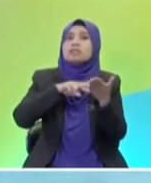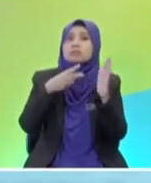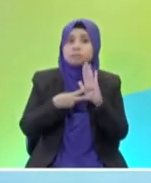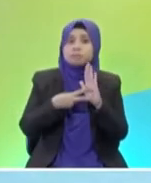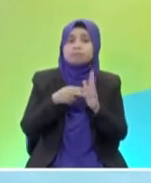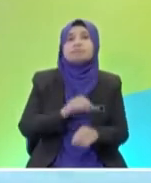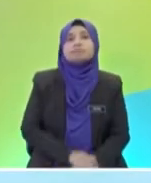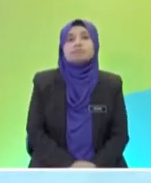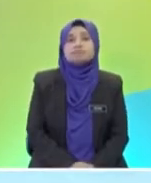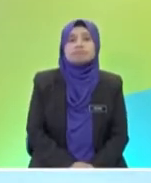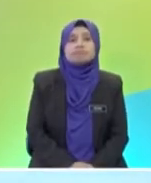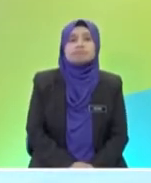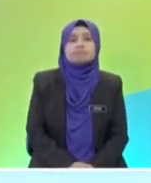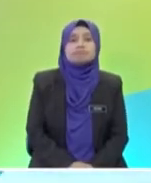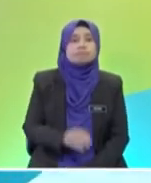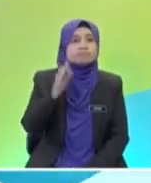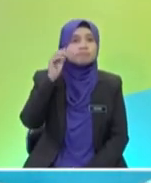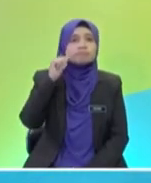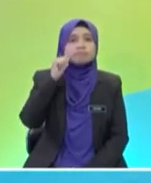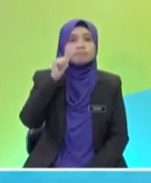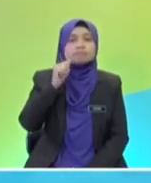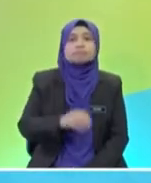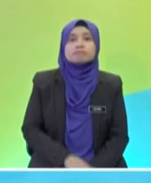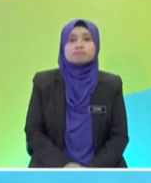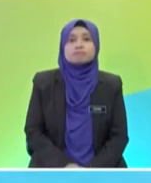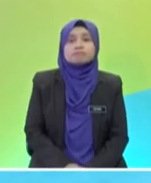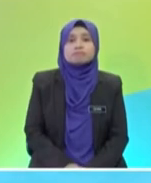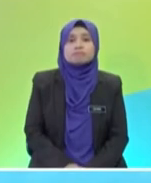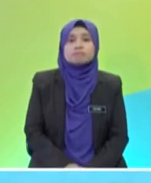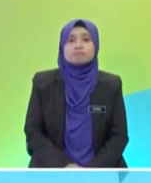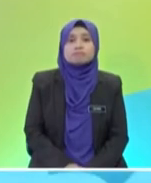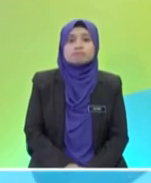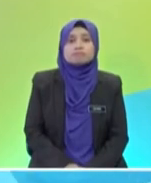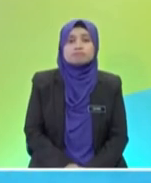Arisha raise her hand first. Yes, Arisha. Yes, teacher.